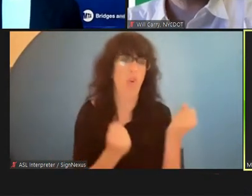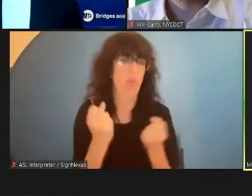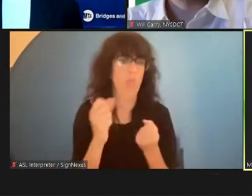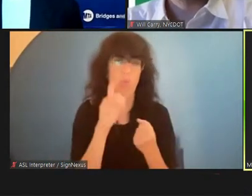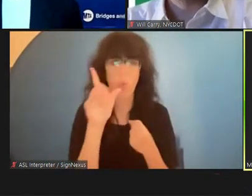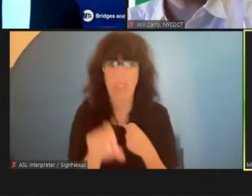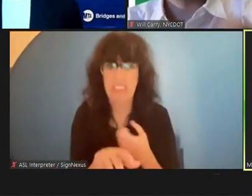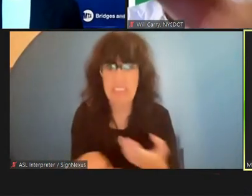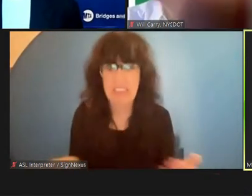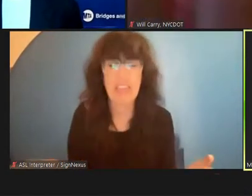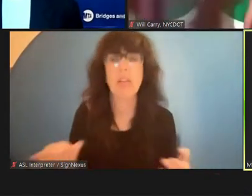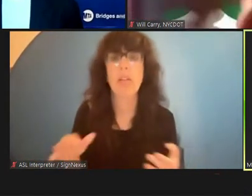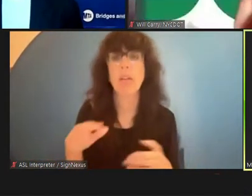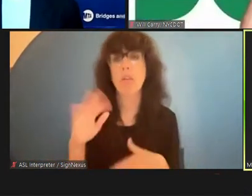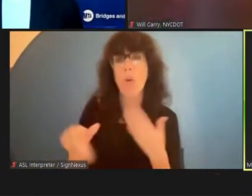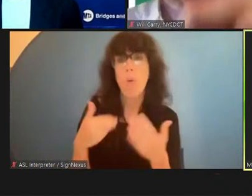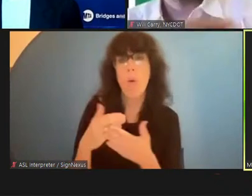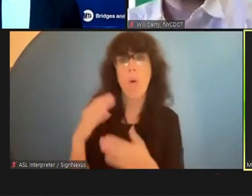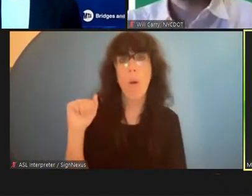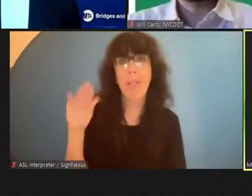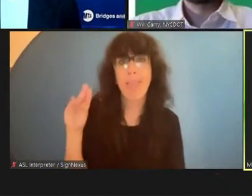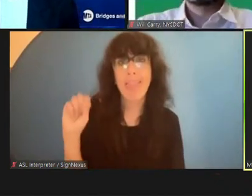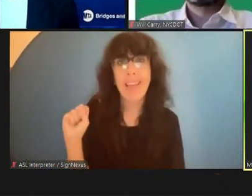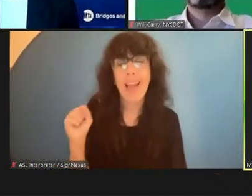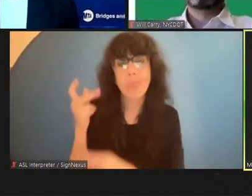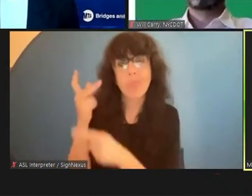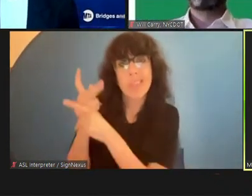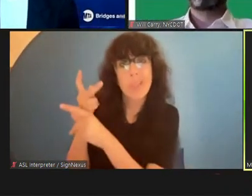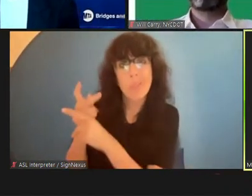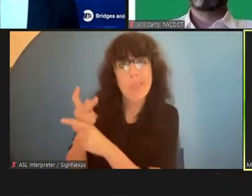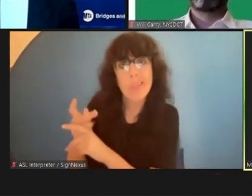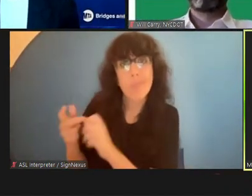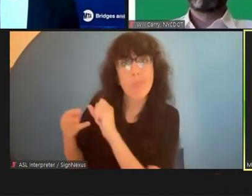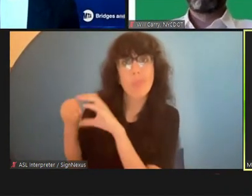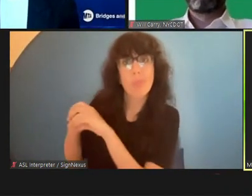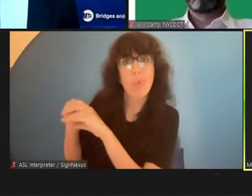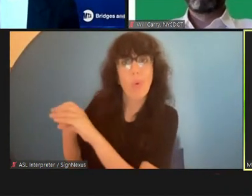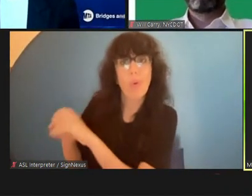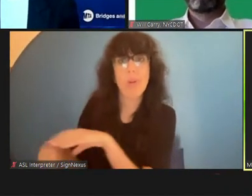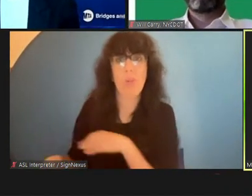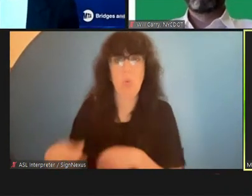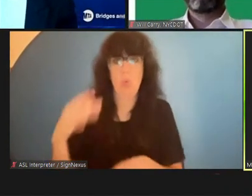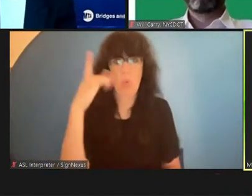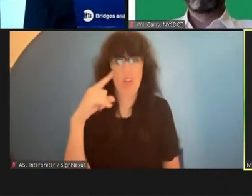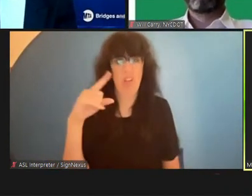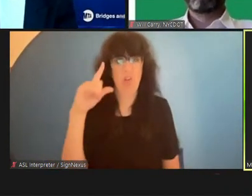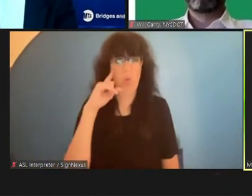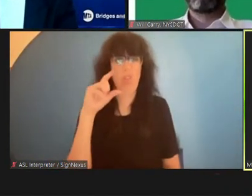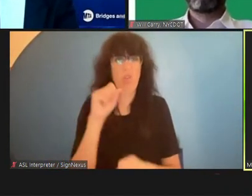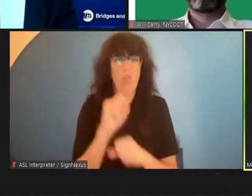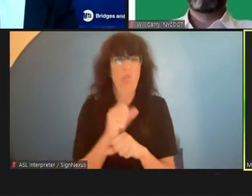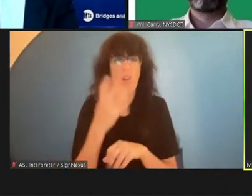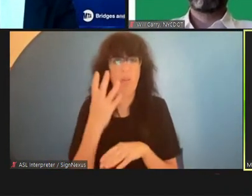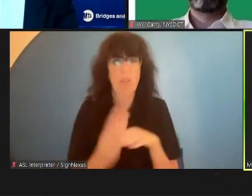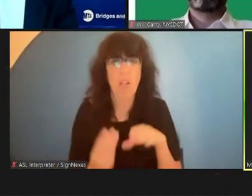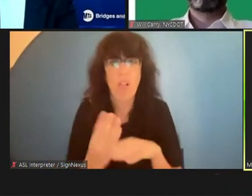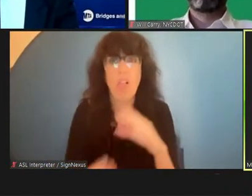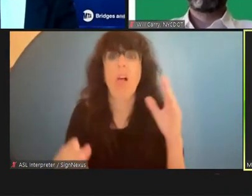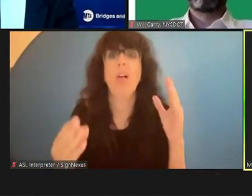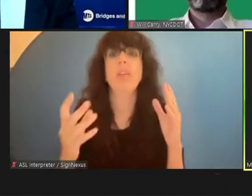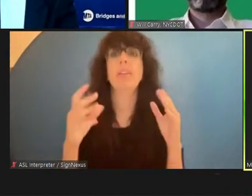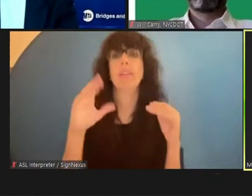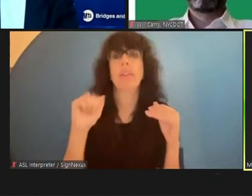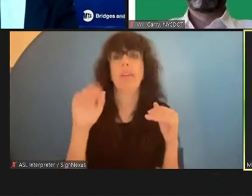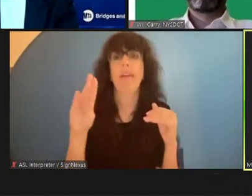with all the cabs and storage why is anyone worried that jobs would be lost app drivers and taxi drivers have